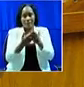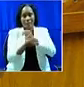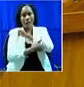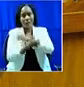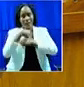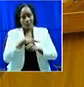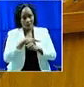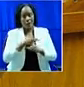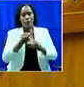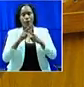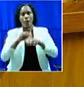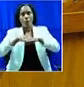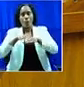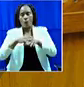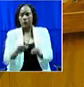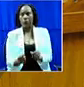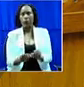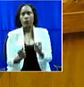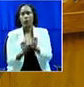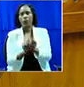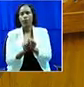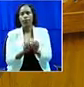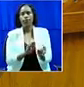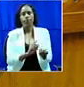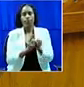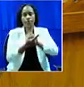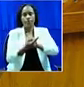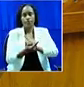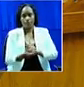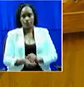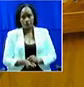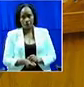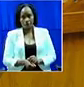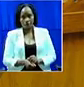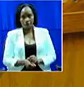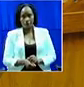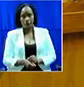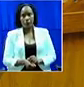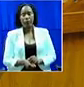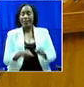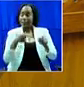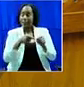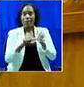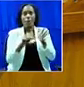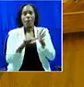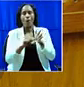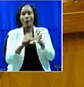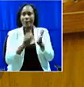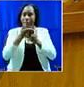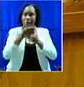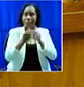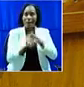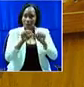more rapid recovery. Now, despite these vital interventions, however, the